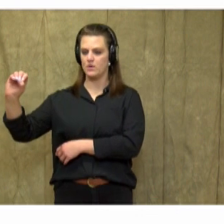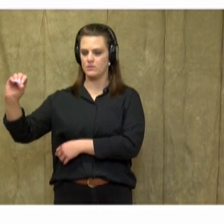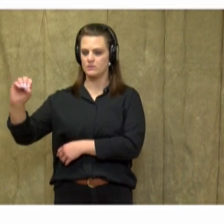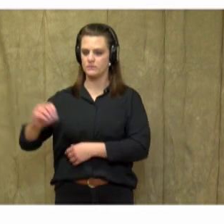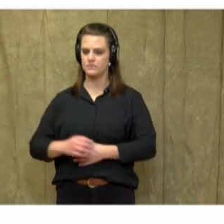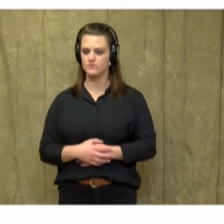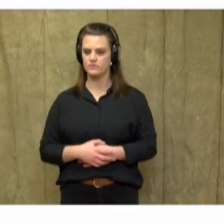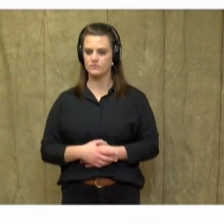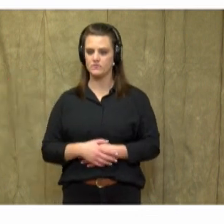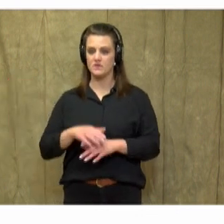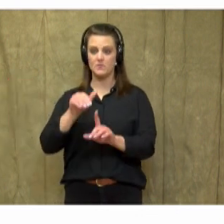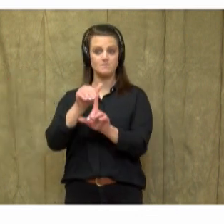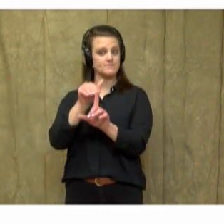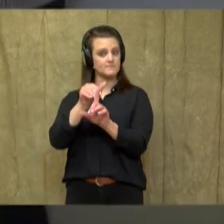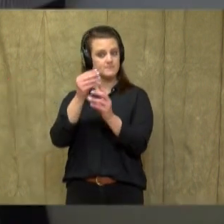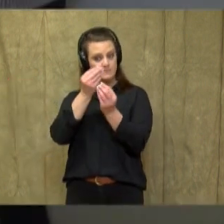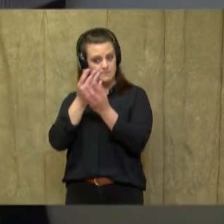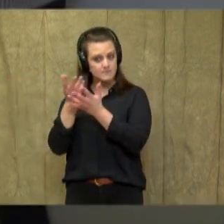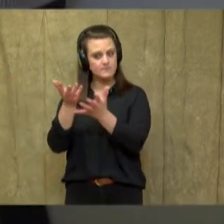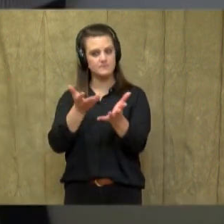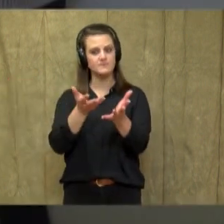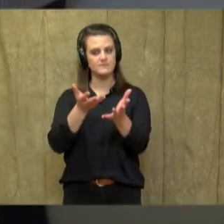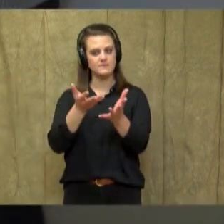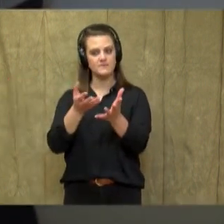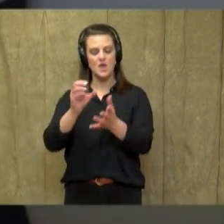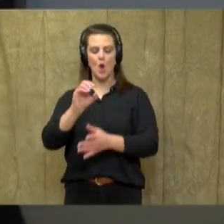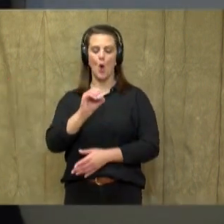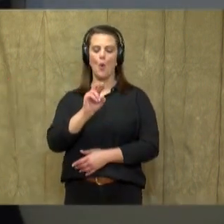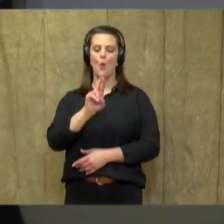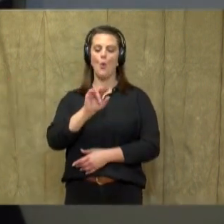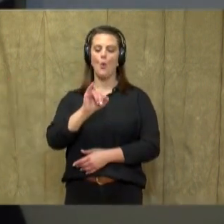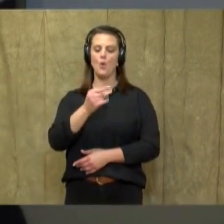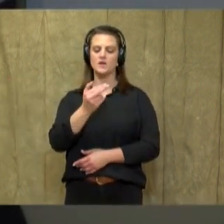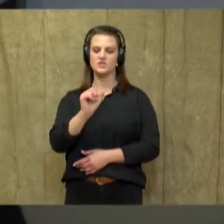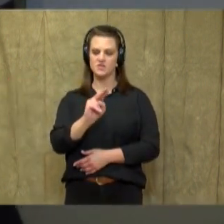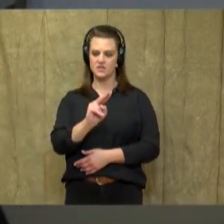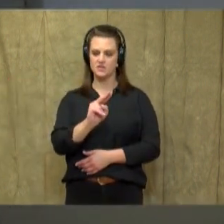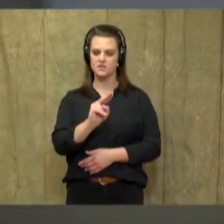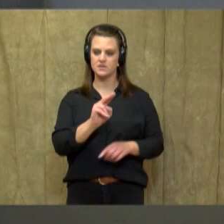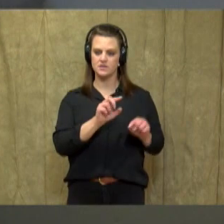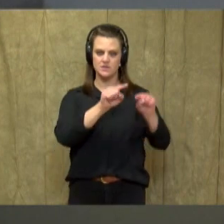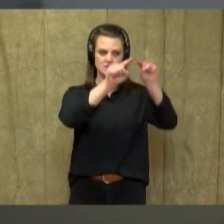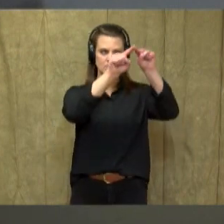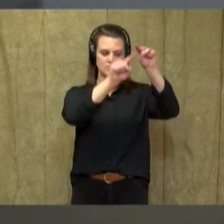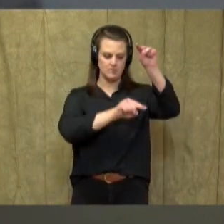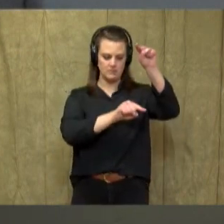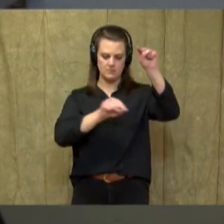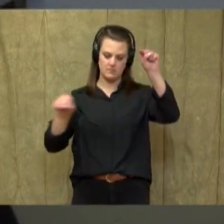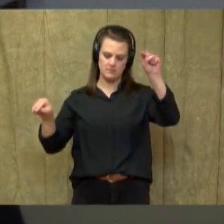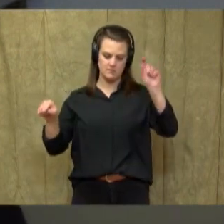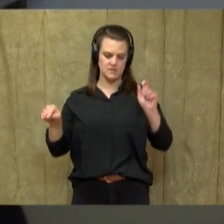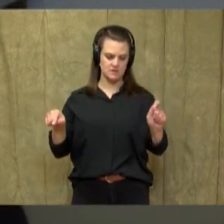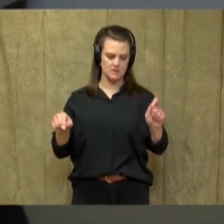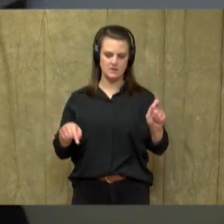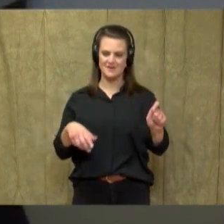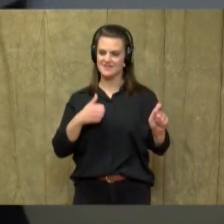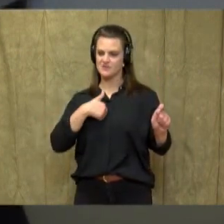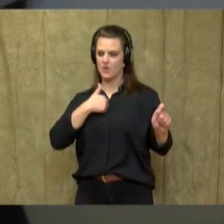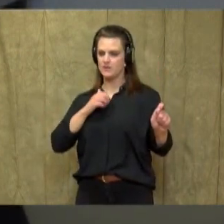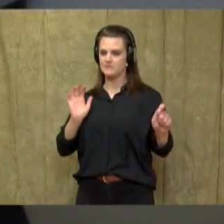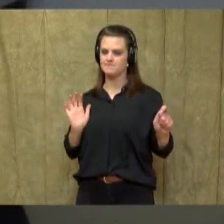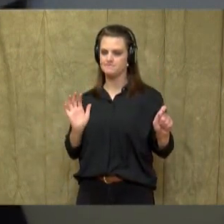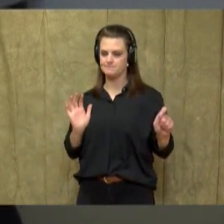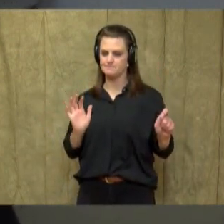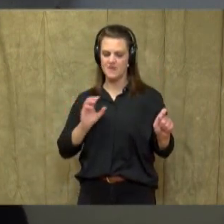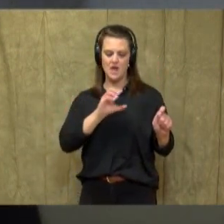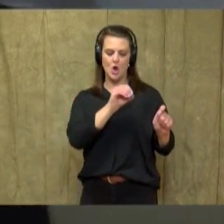0. Reminder, the origin. Oops, did I do that? Sorry about that. There we